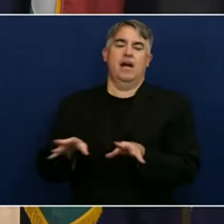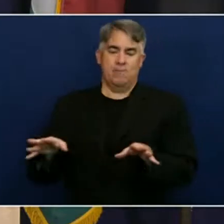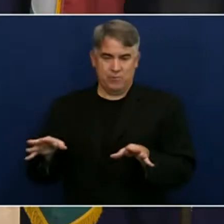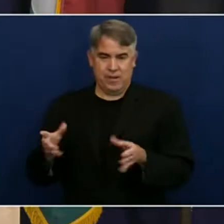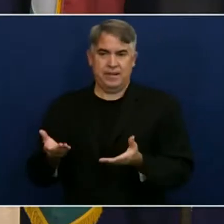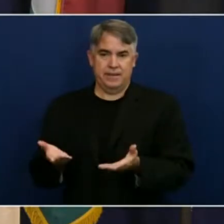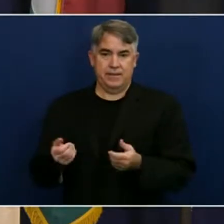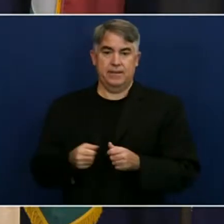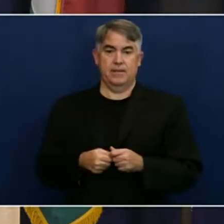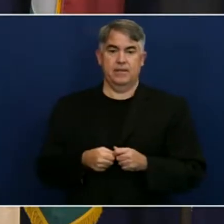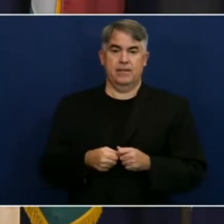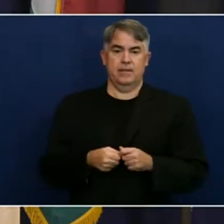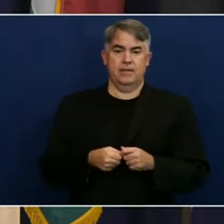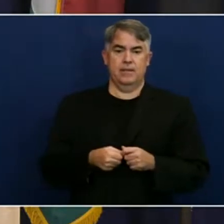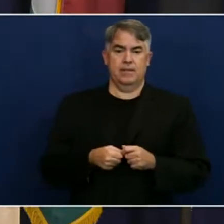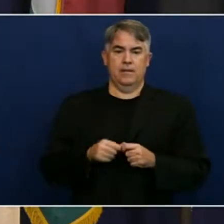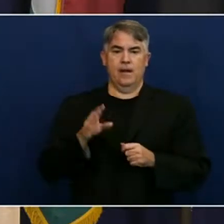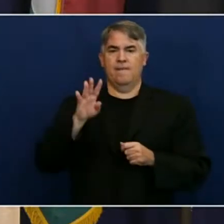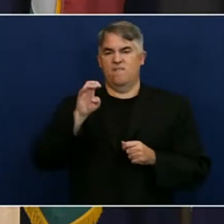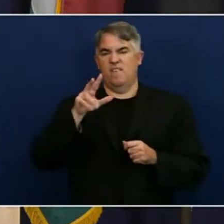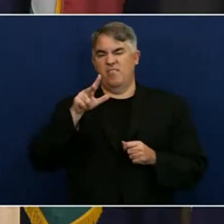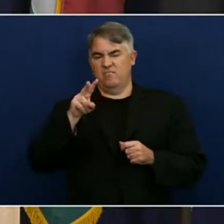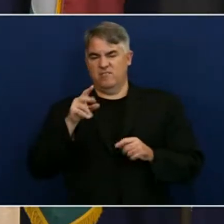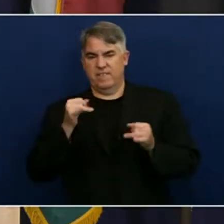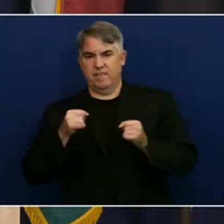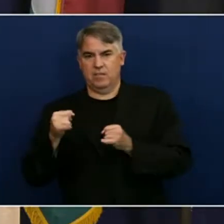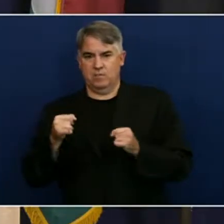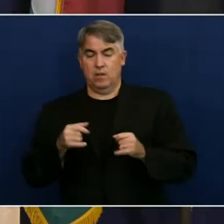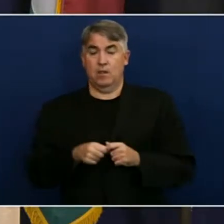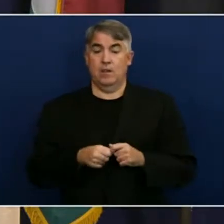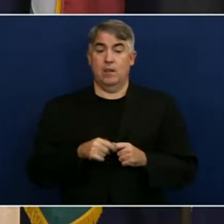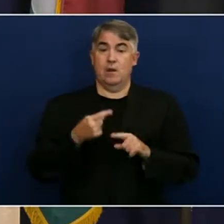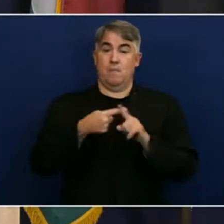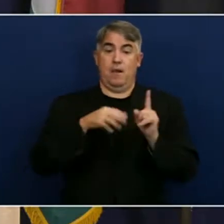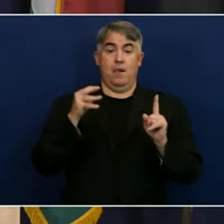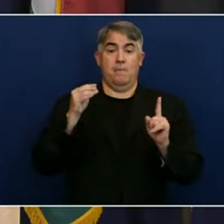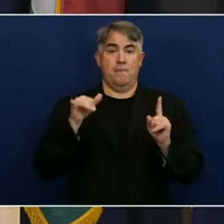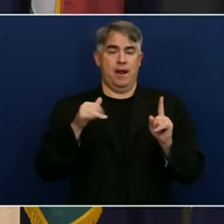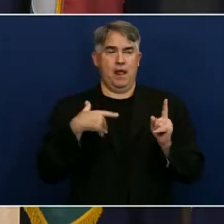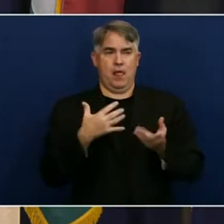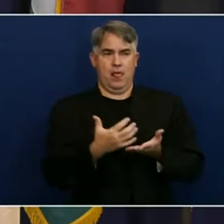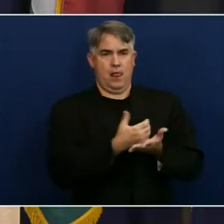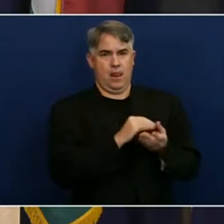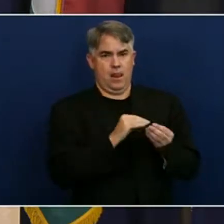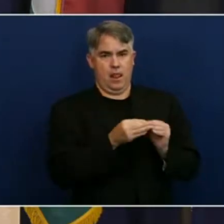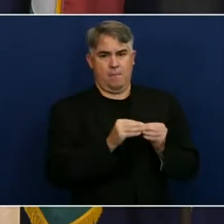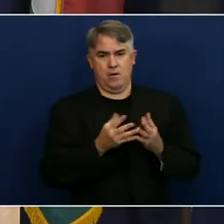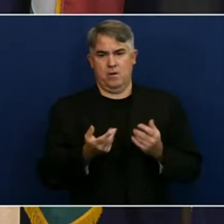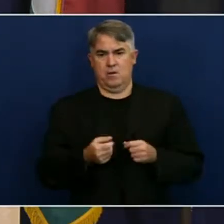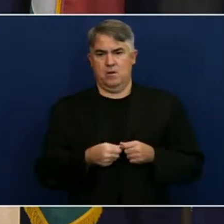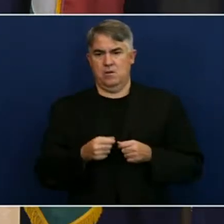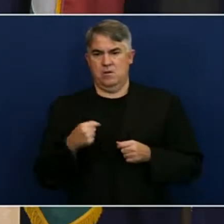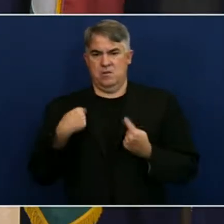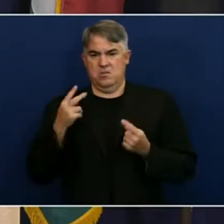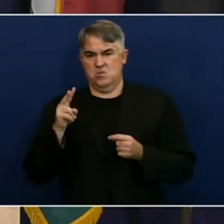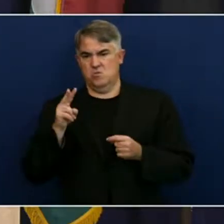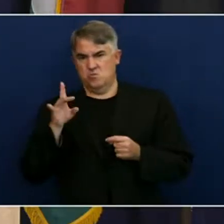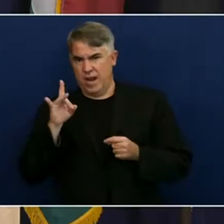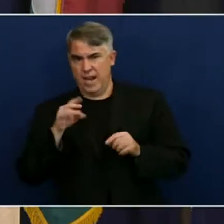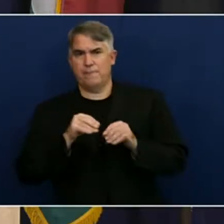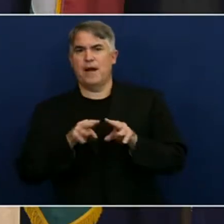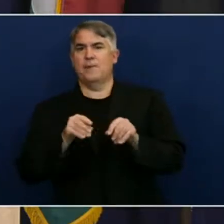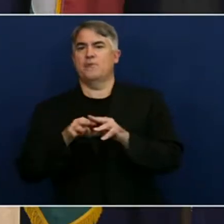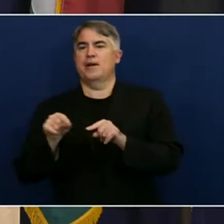And now in May, it's not fully ended yet, but so far we've had 28 outbreaks,